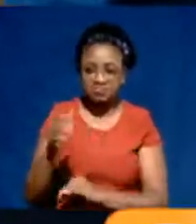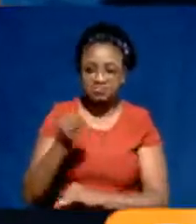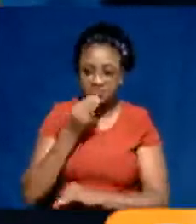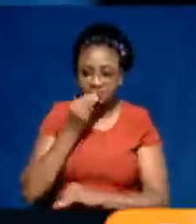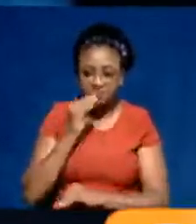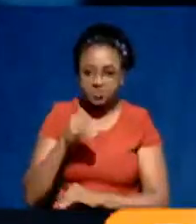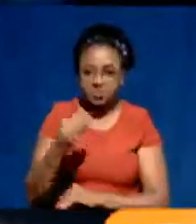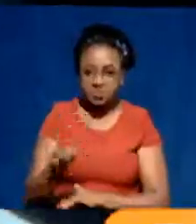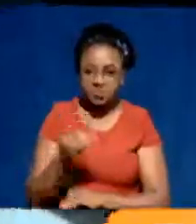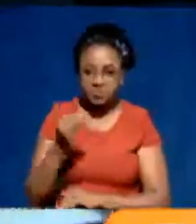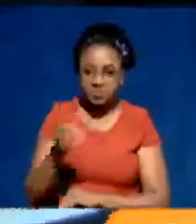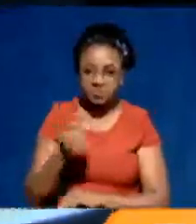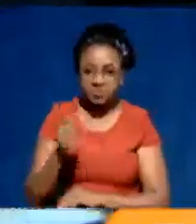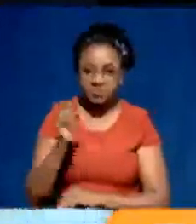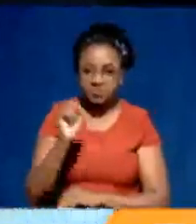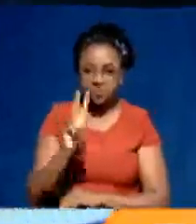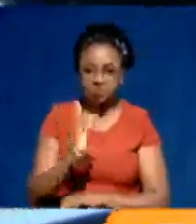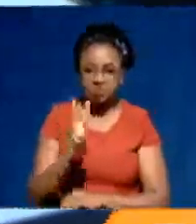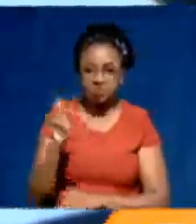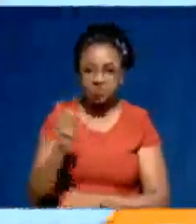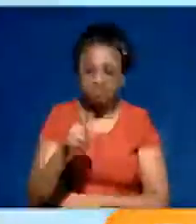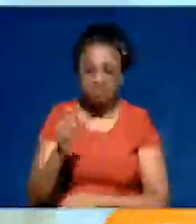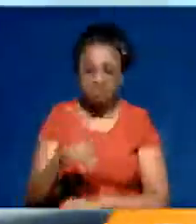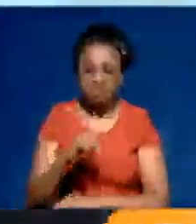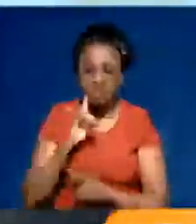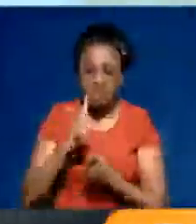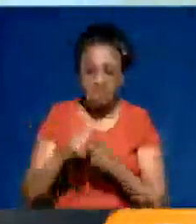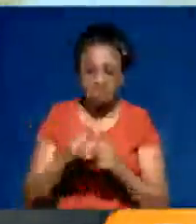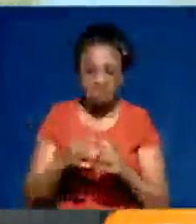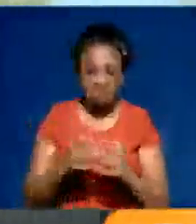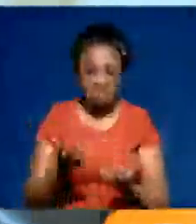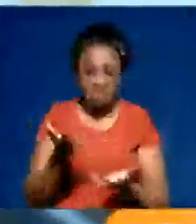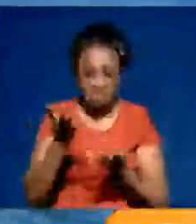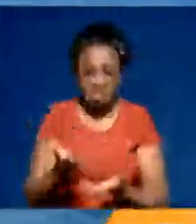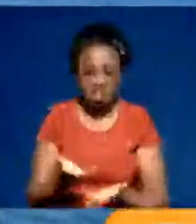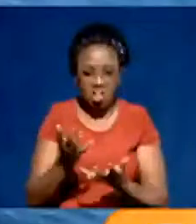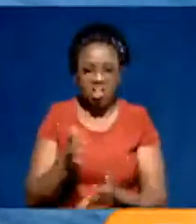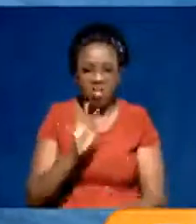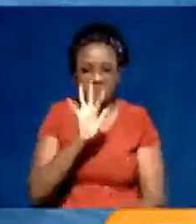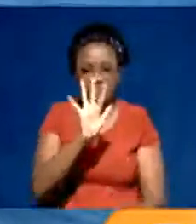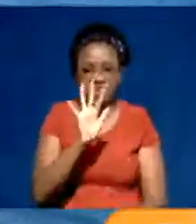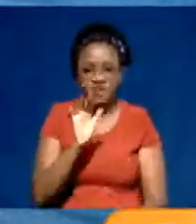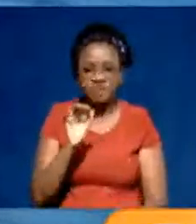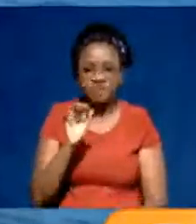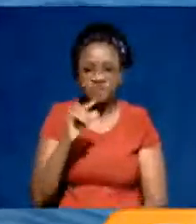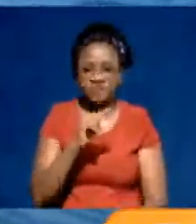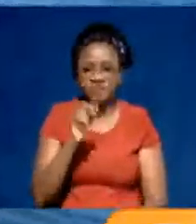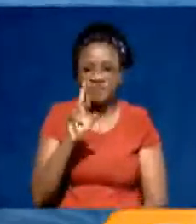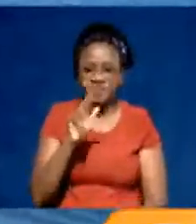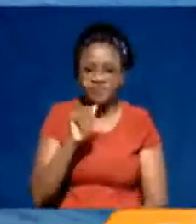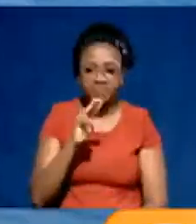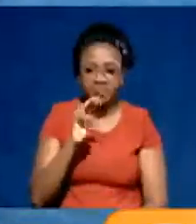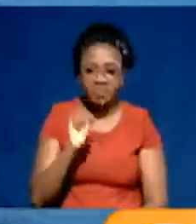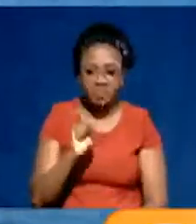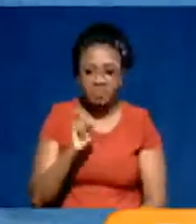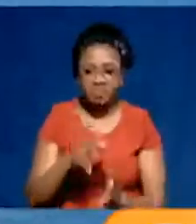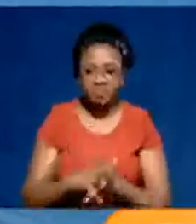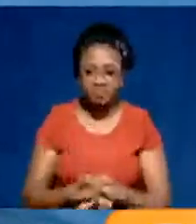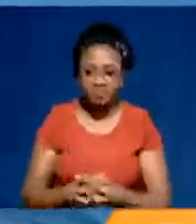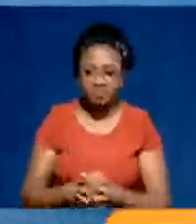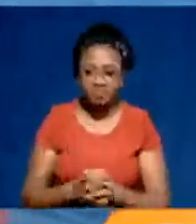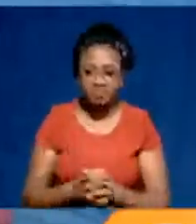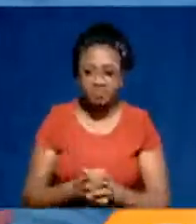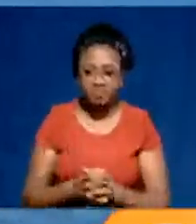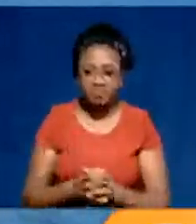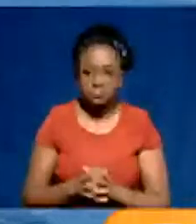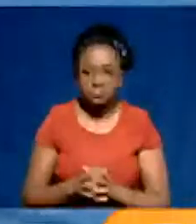mush and pellets for 2 months until they reach 5 grams. The first and foremost thing is